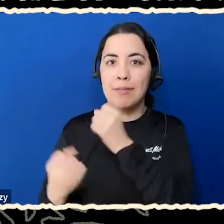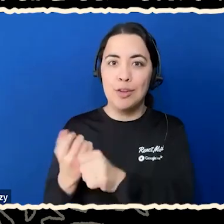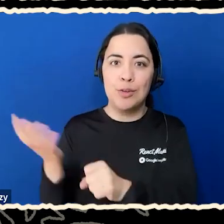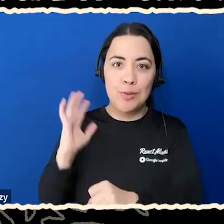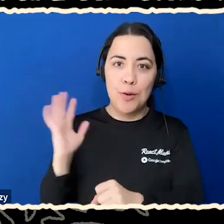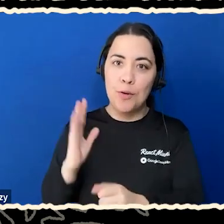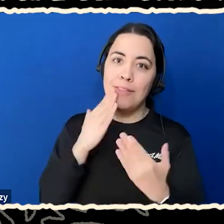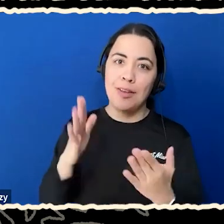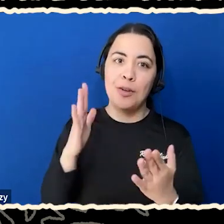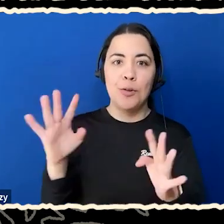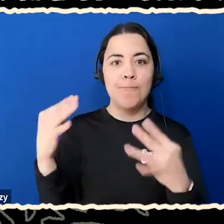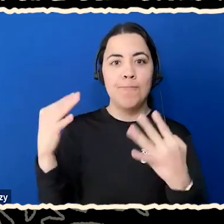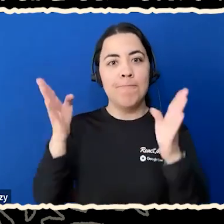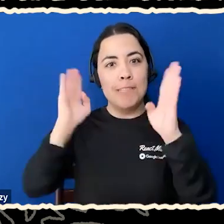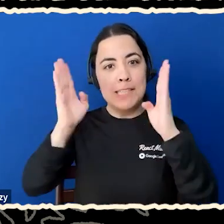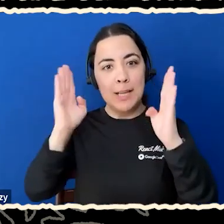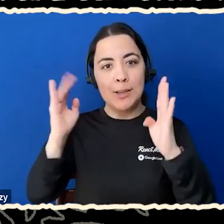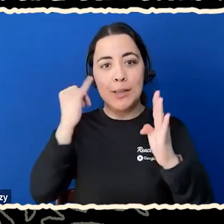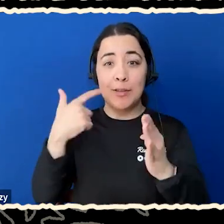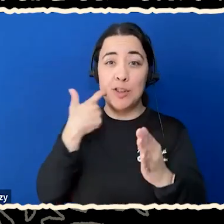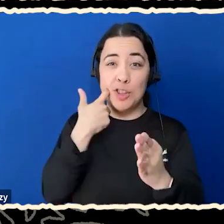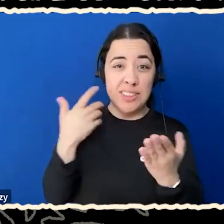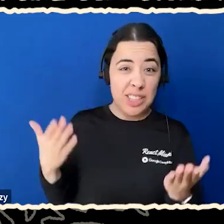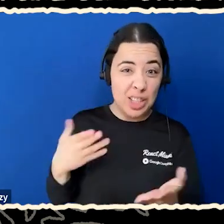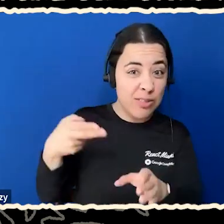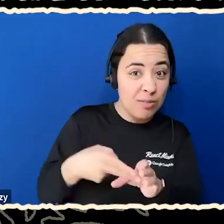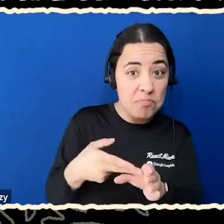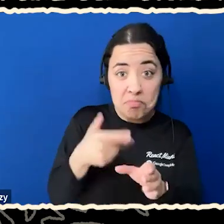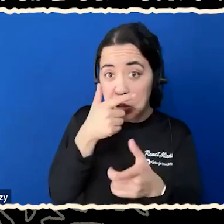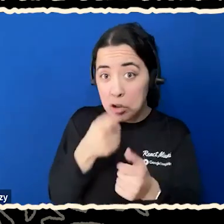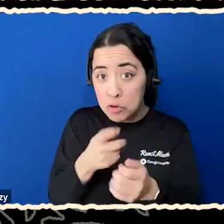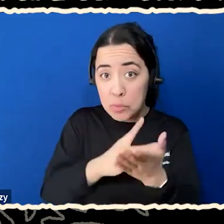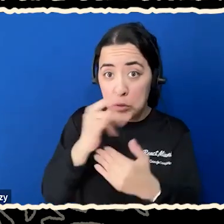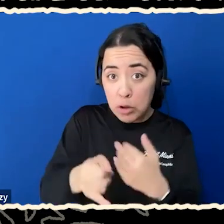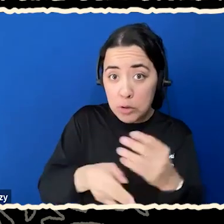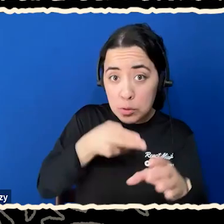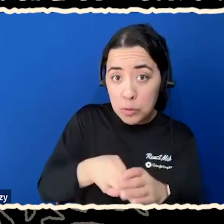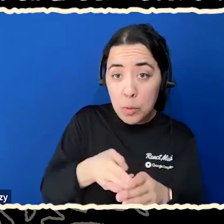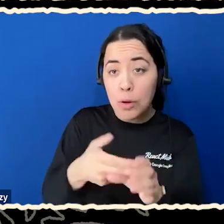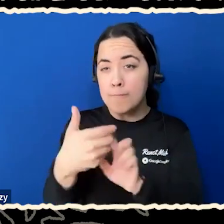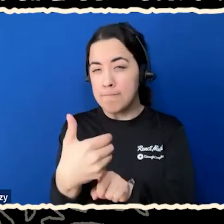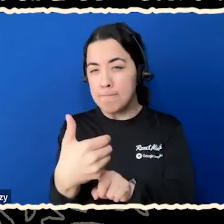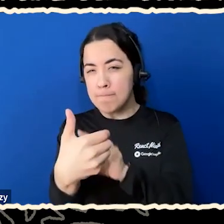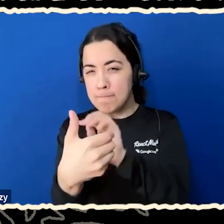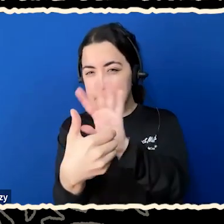if you are interested in the project, please scan the QR code to be directed to the repository.